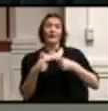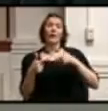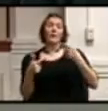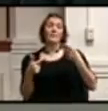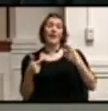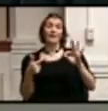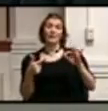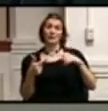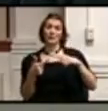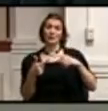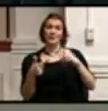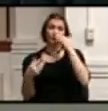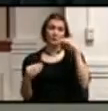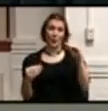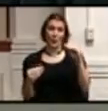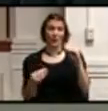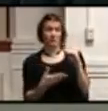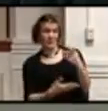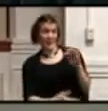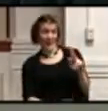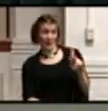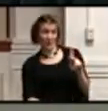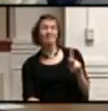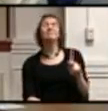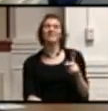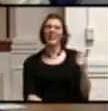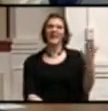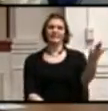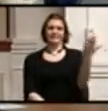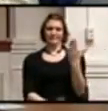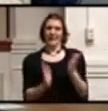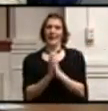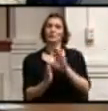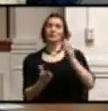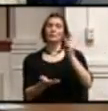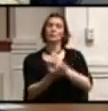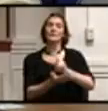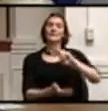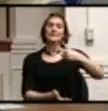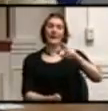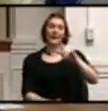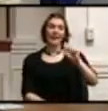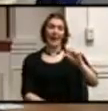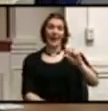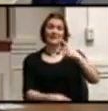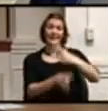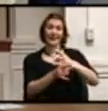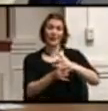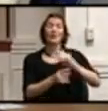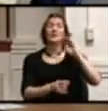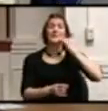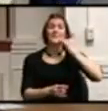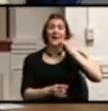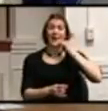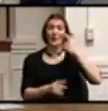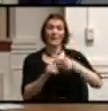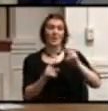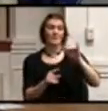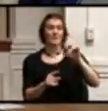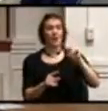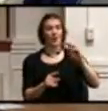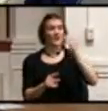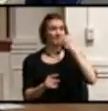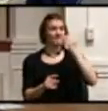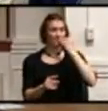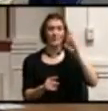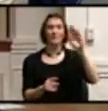Hannaford's. Patrick? Yes, sir. The board is asked to approve a second-class liquor and tobacco license for Martin's Foods of South Burlington LLC